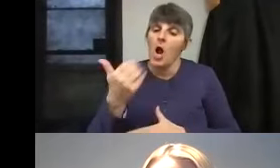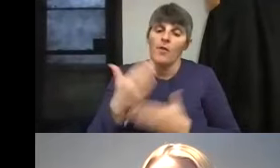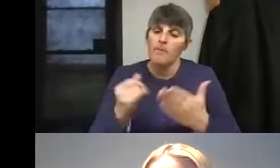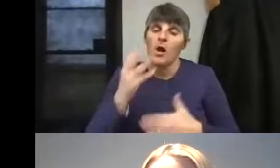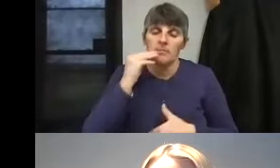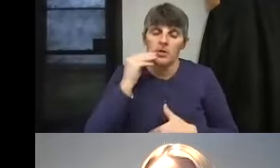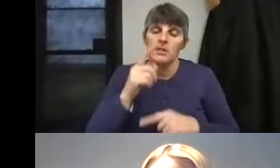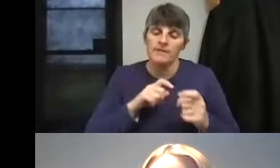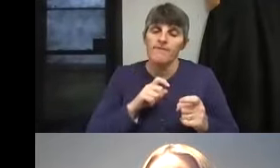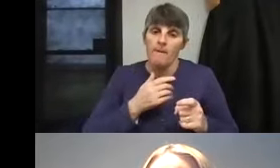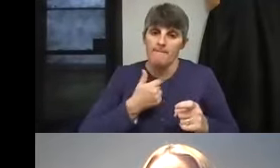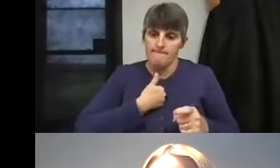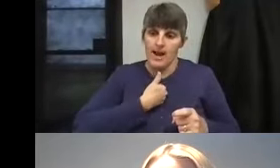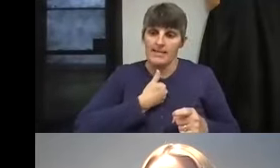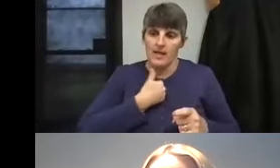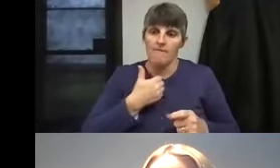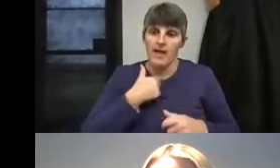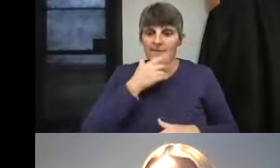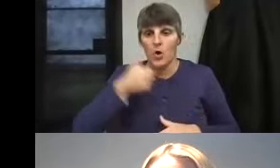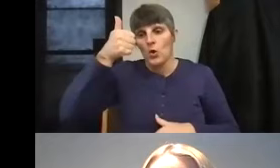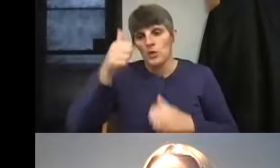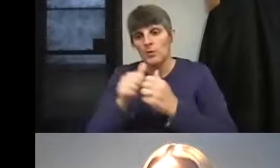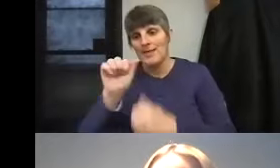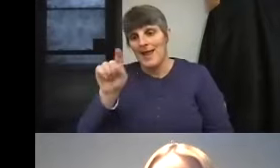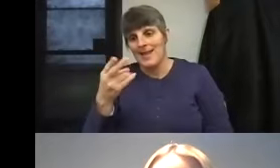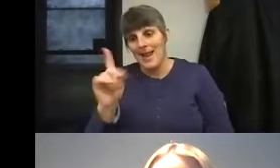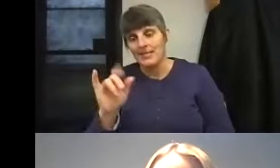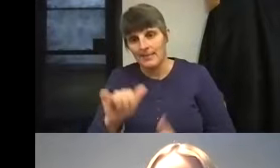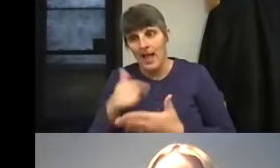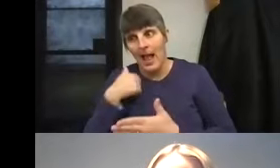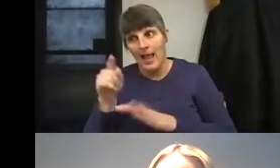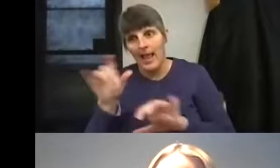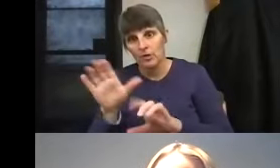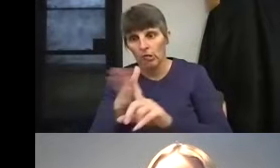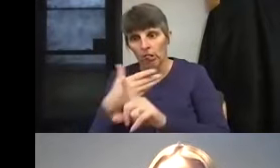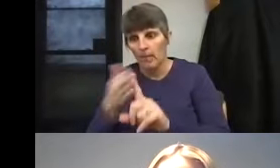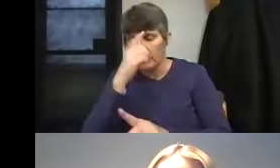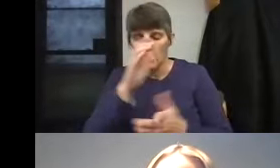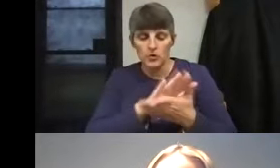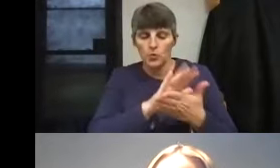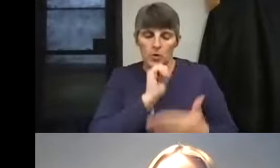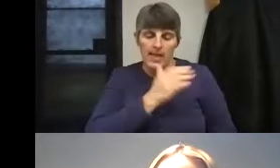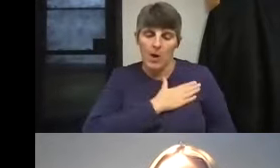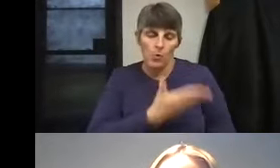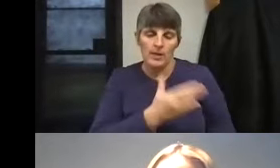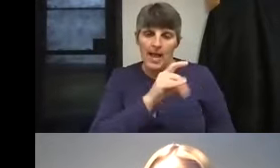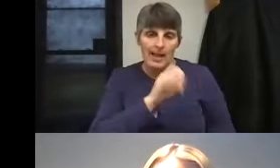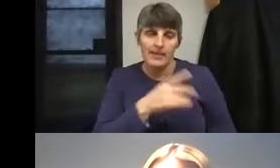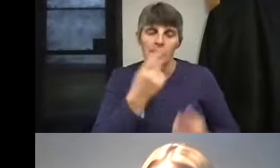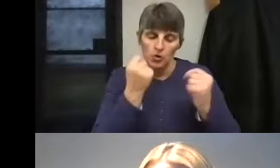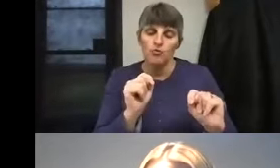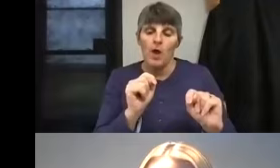experience is from me having an oldest with ADHD, which I had to do because the school wasn't going to do an IEP. They were trying